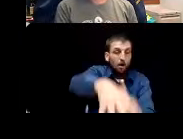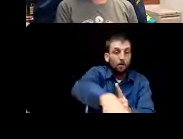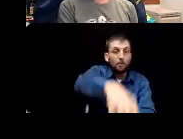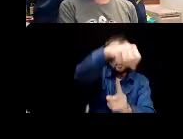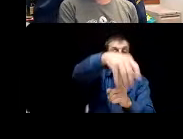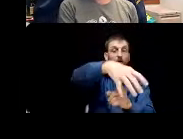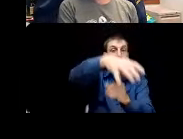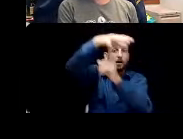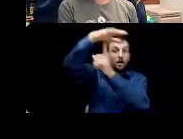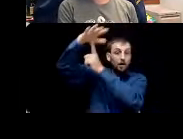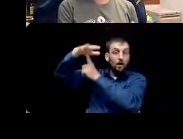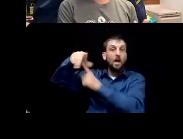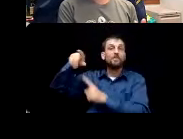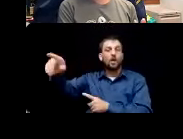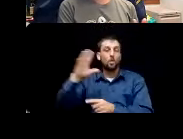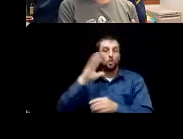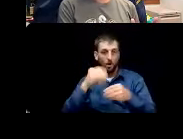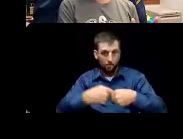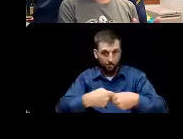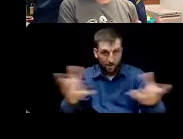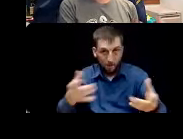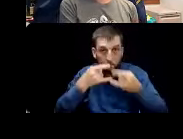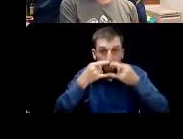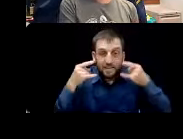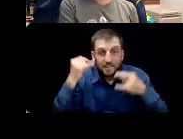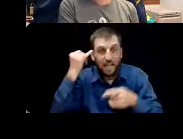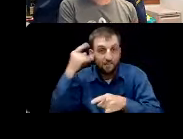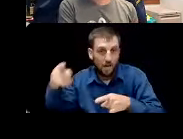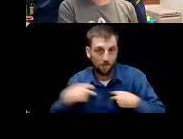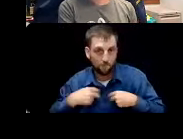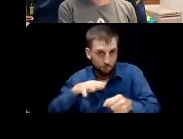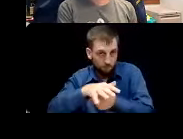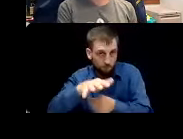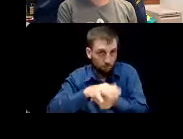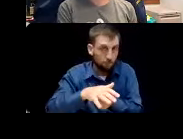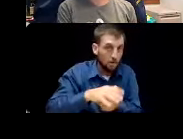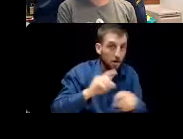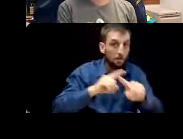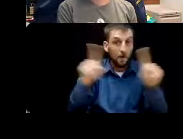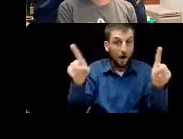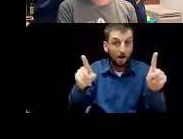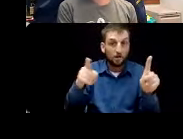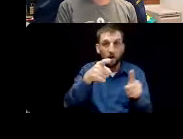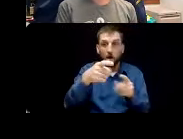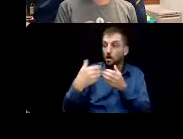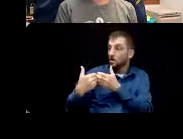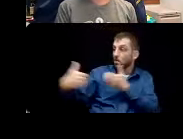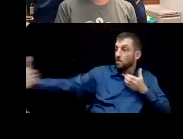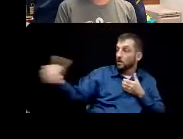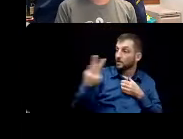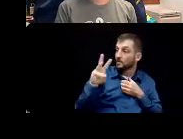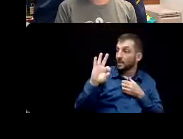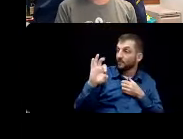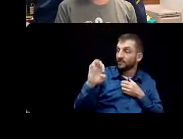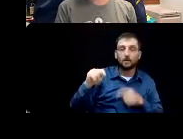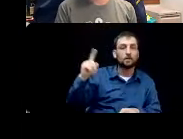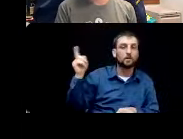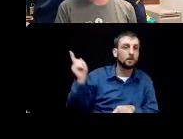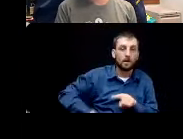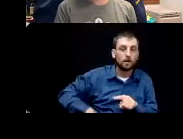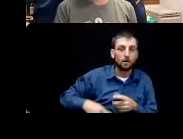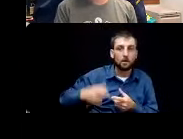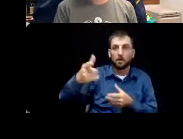they're going to give out masks as they can. We're going to try to, but there won't be social distancing. You won't have 6 feet between you and the person driving